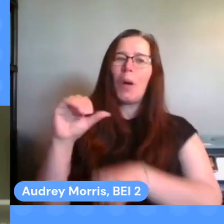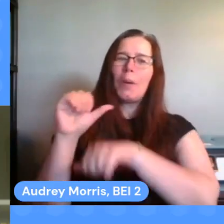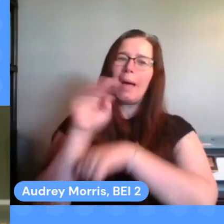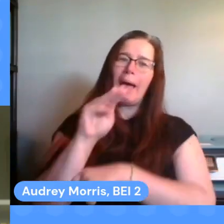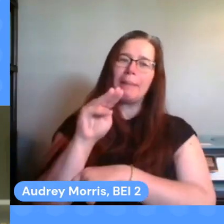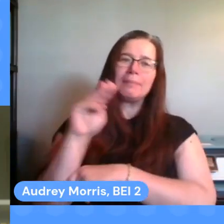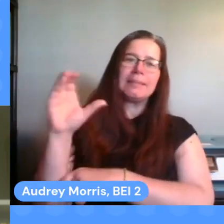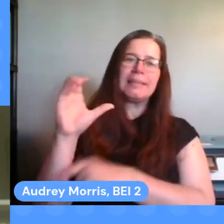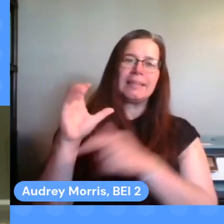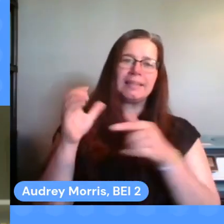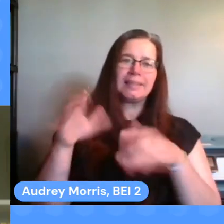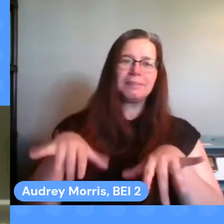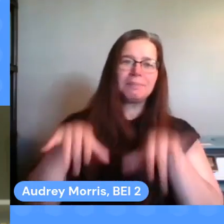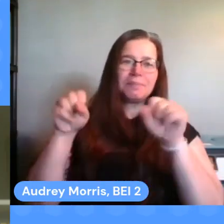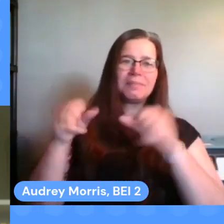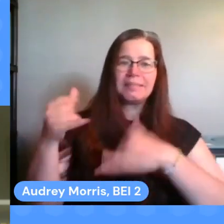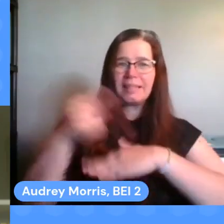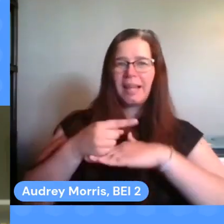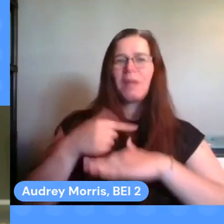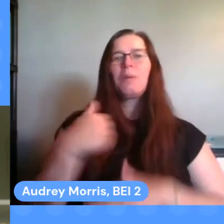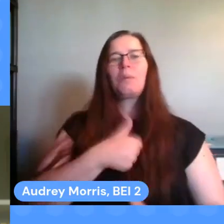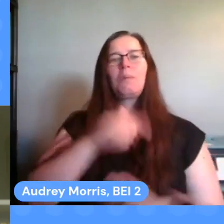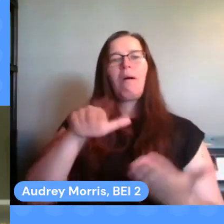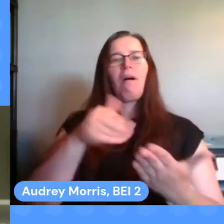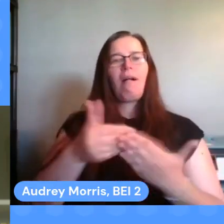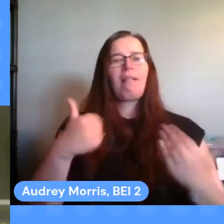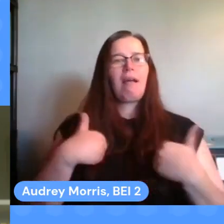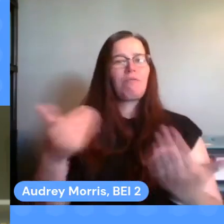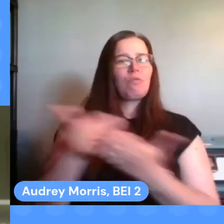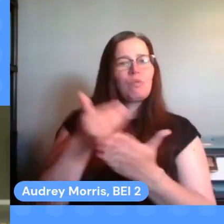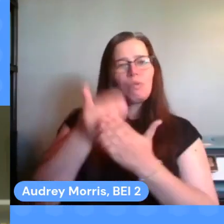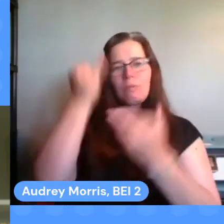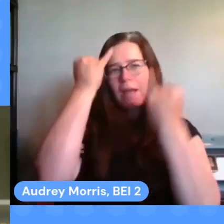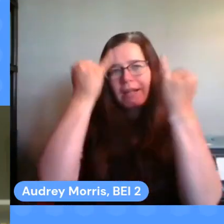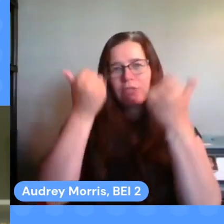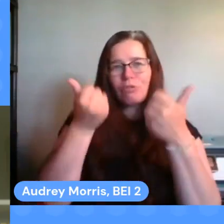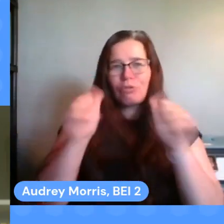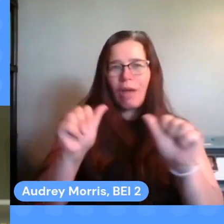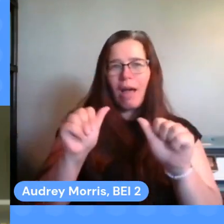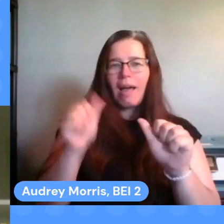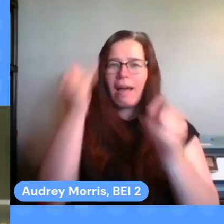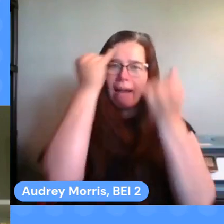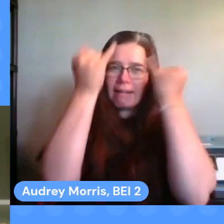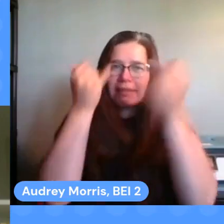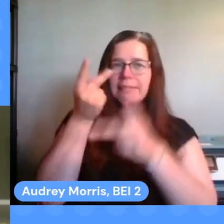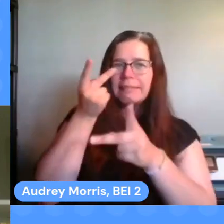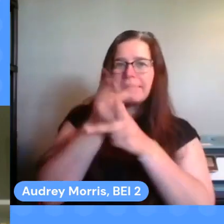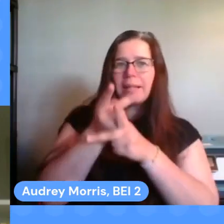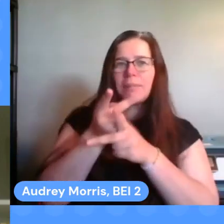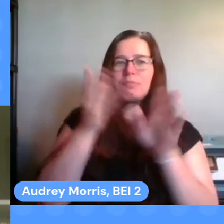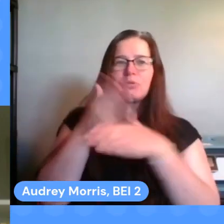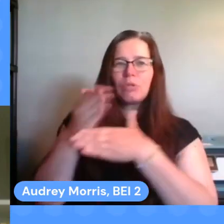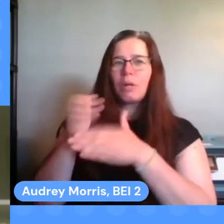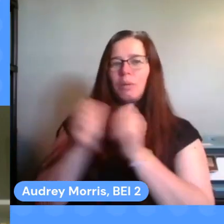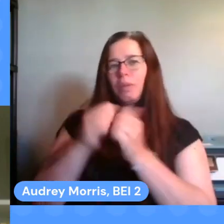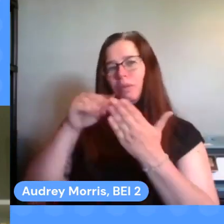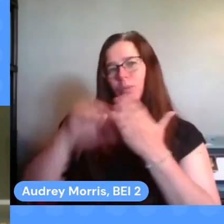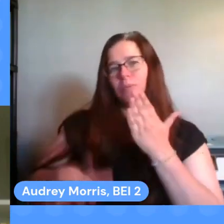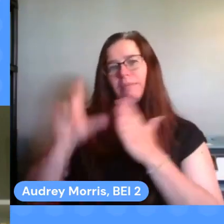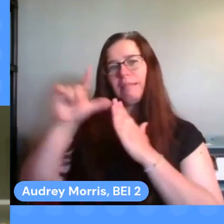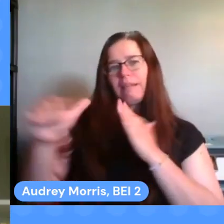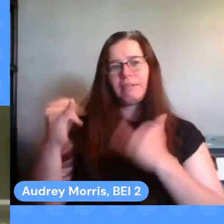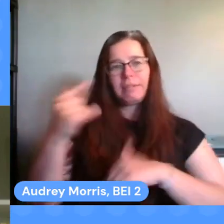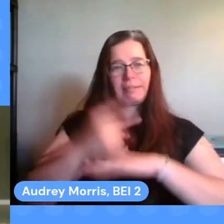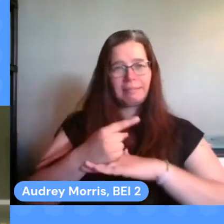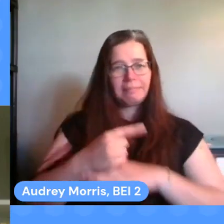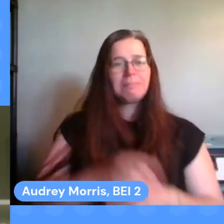today. And I know that we'll all walk away with some new things to try and ideas to take back to our learners by the end of the day.